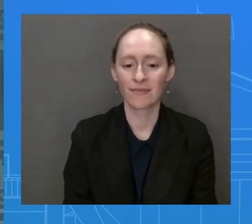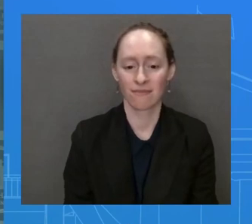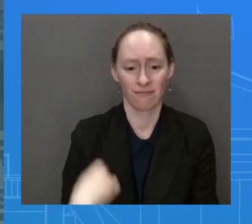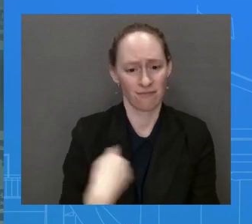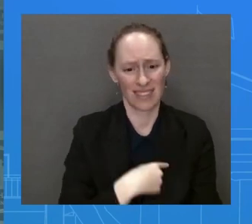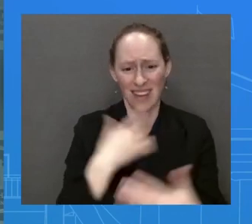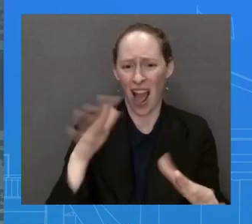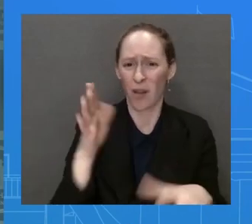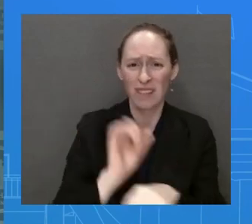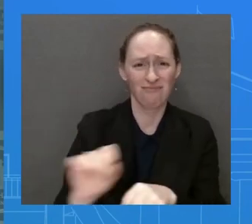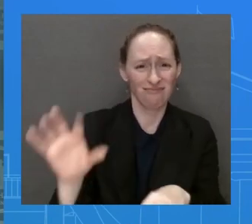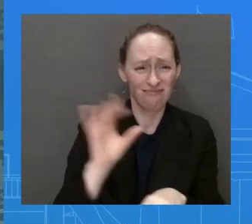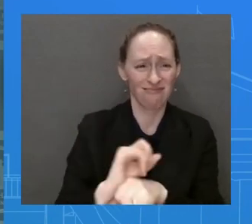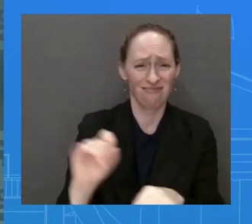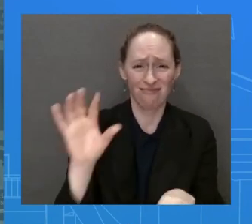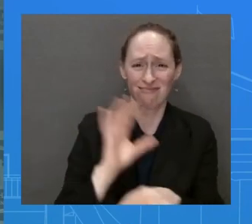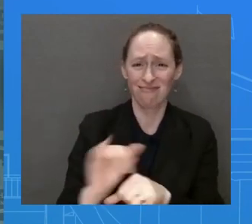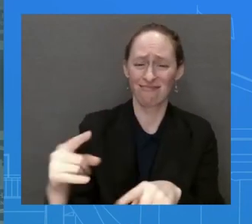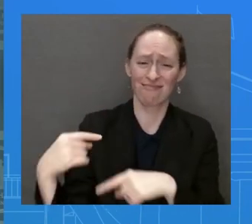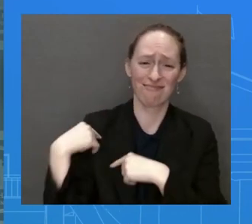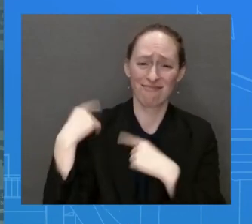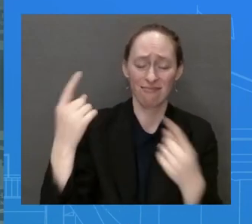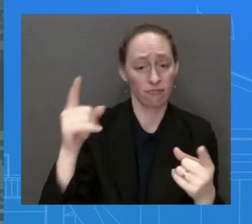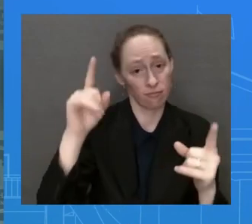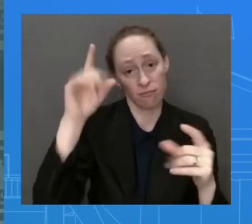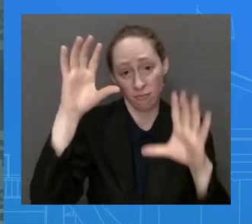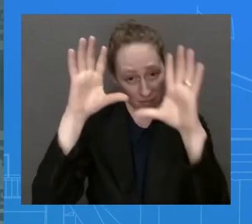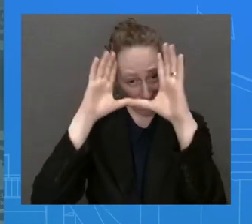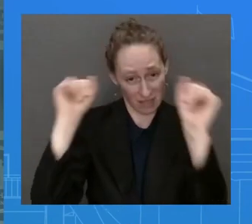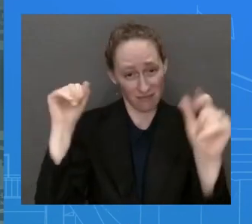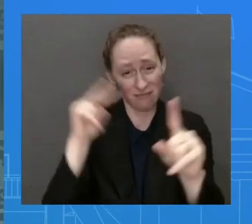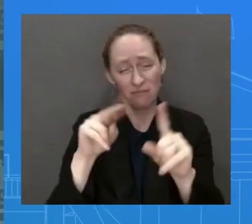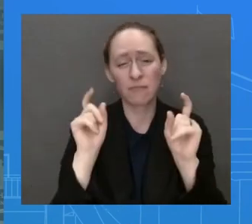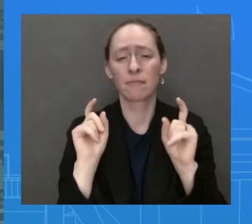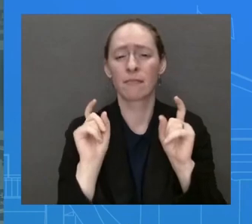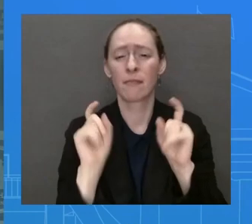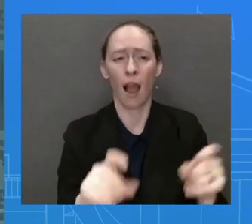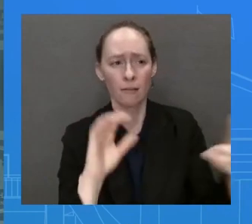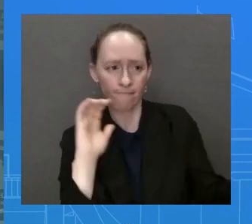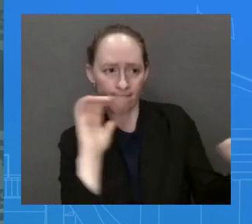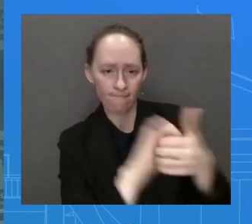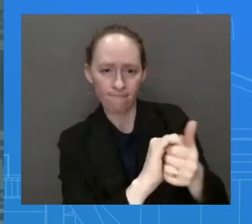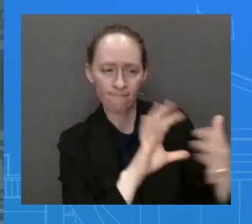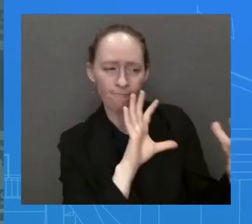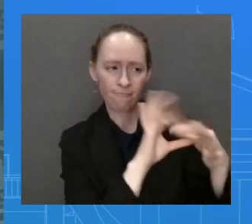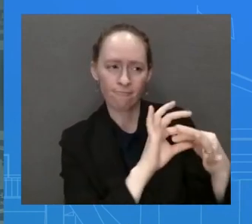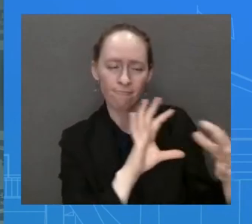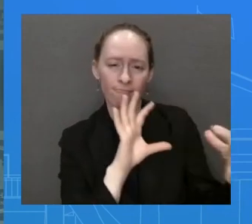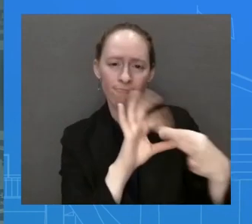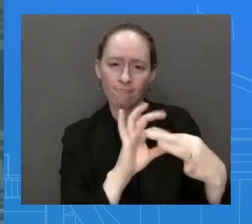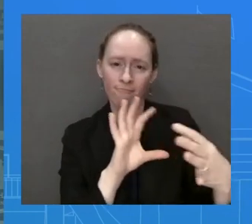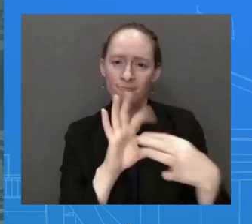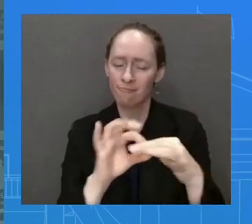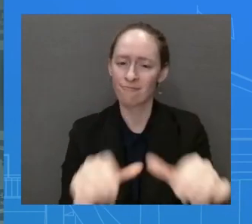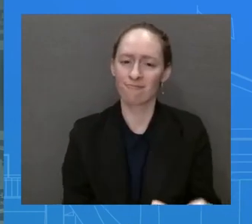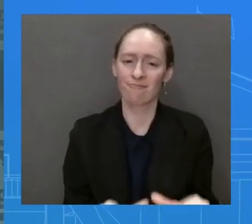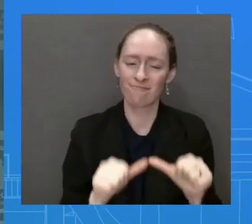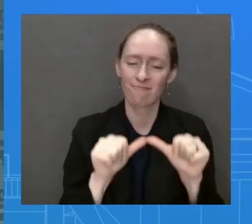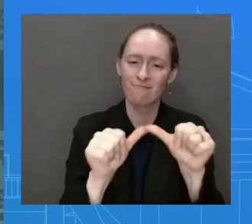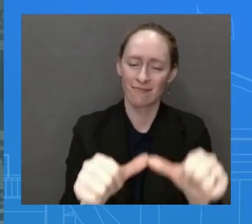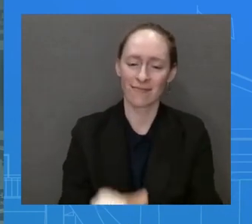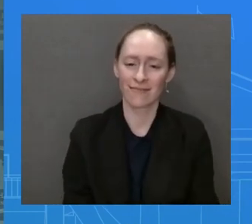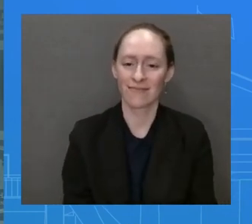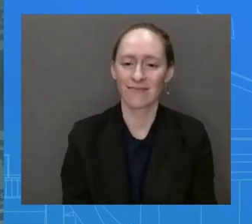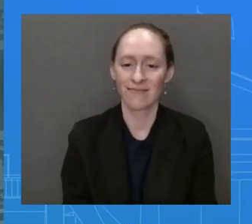is leading into a historic weekend. I am so happy and glad to be joined by my colleague and former mayor of